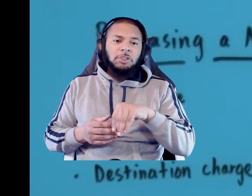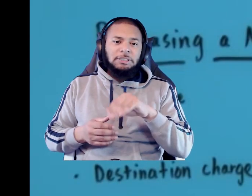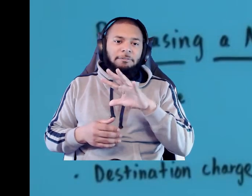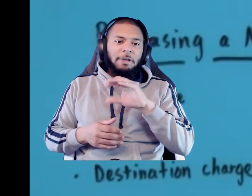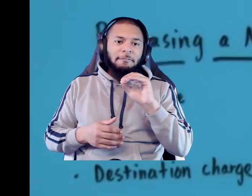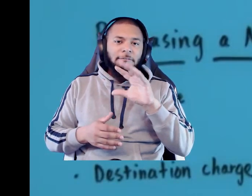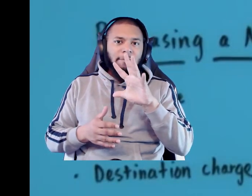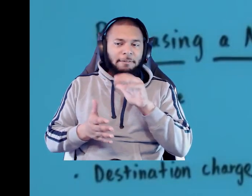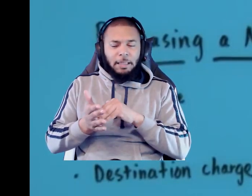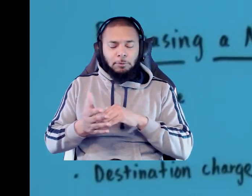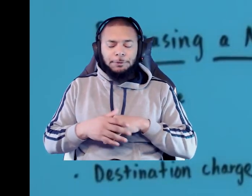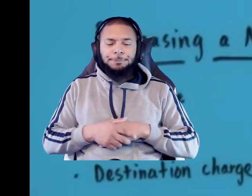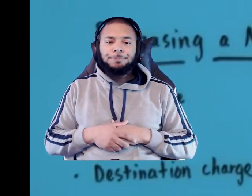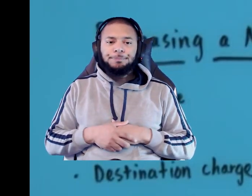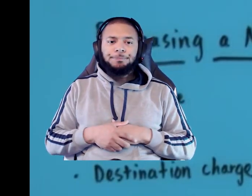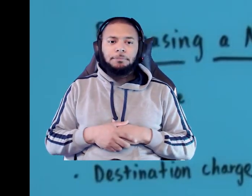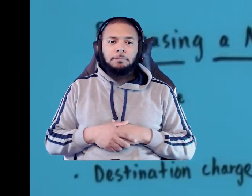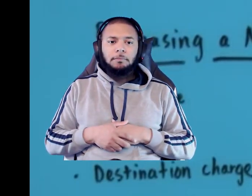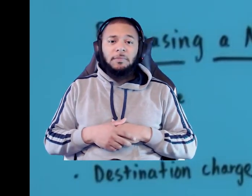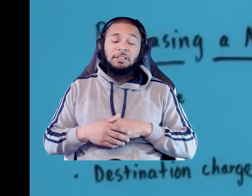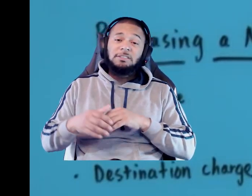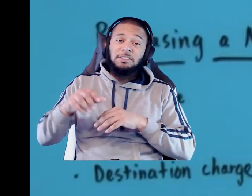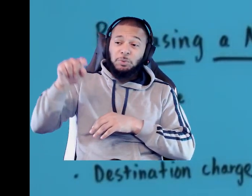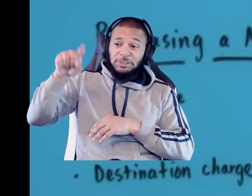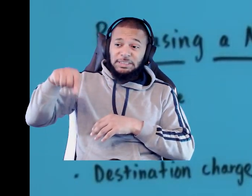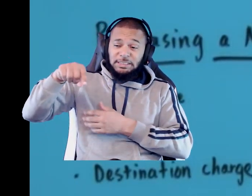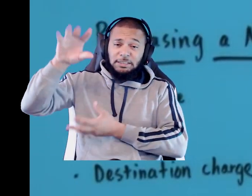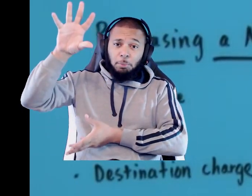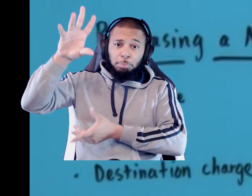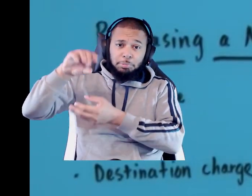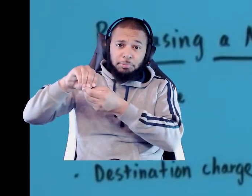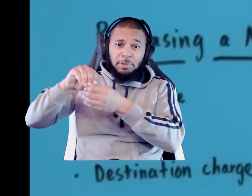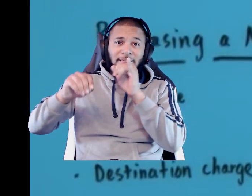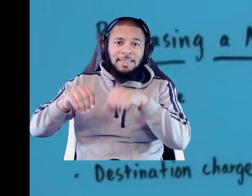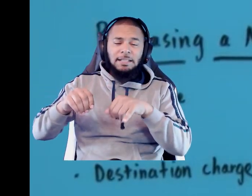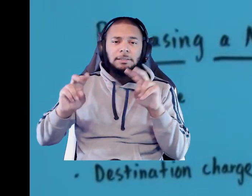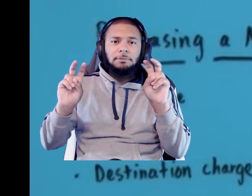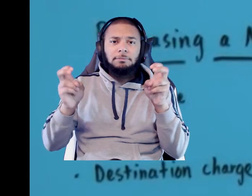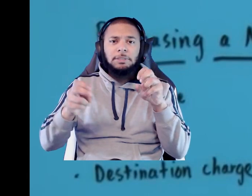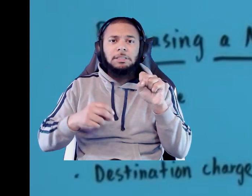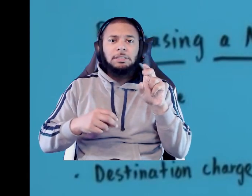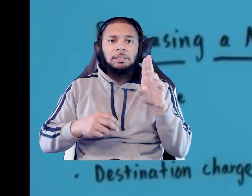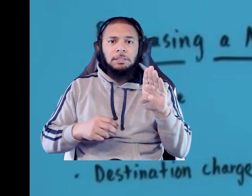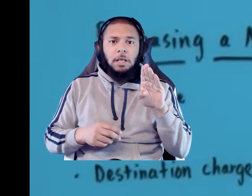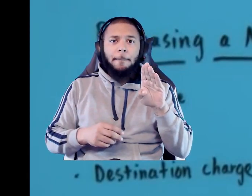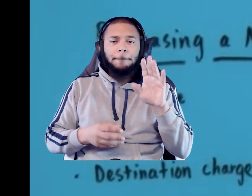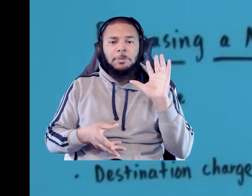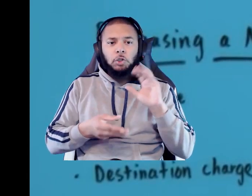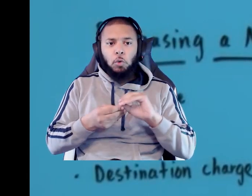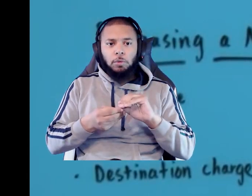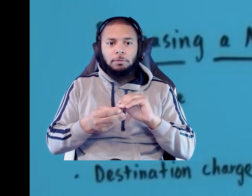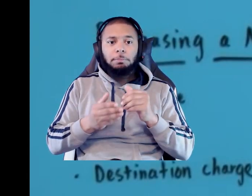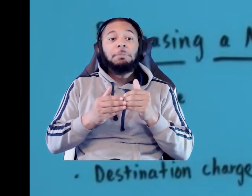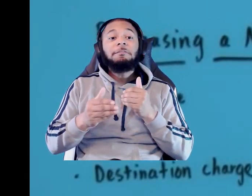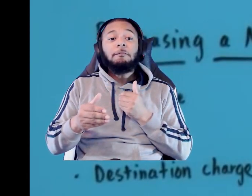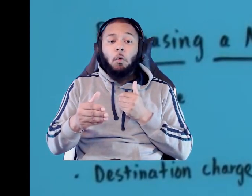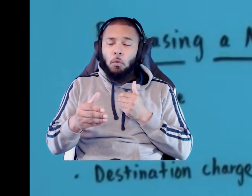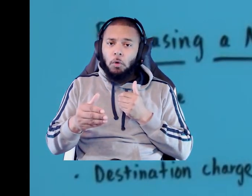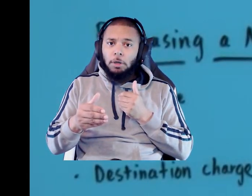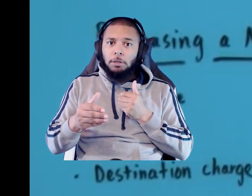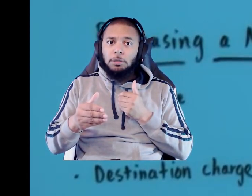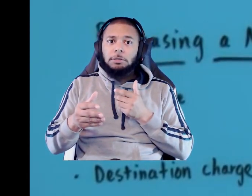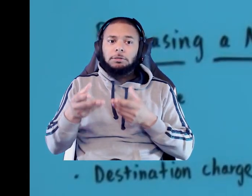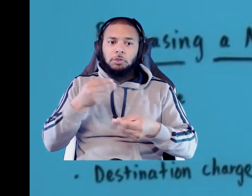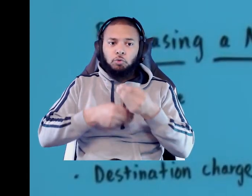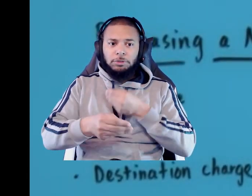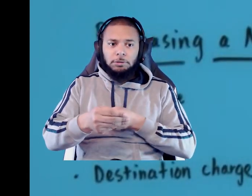together, right? Because this is how much the subtotal is going to be before we trade in her vehicle. So this is